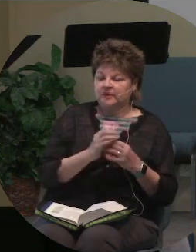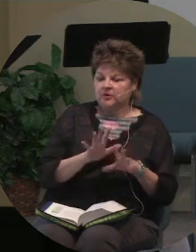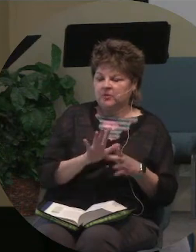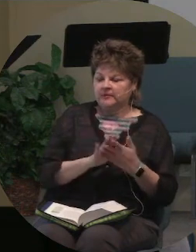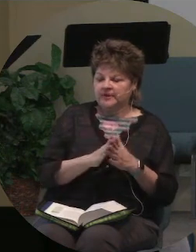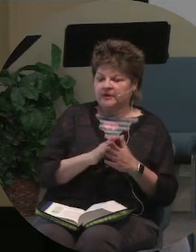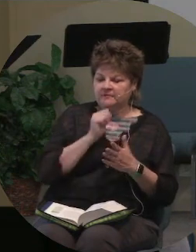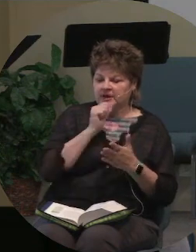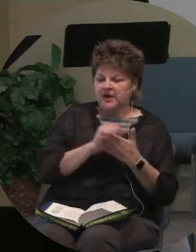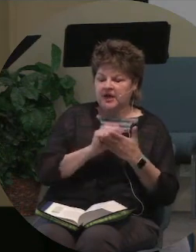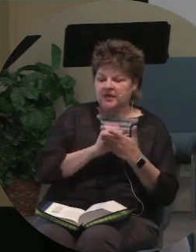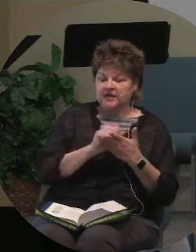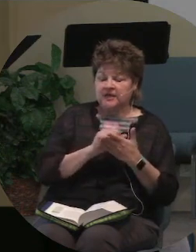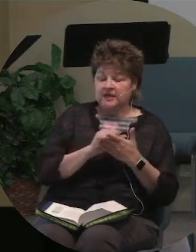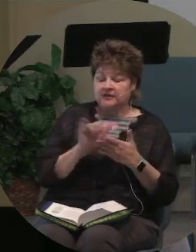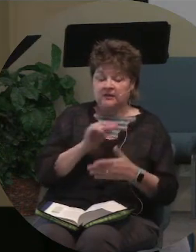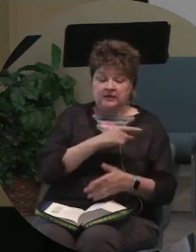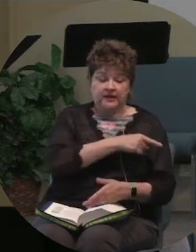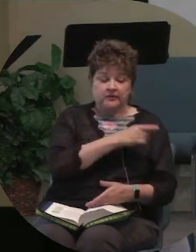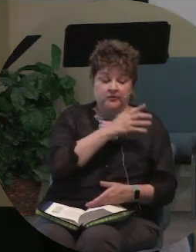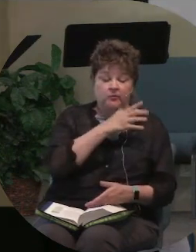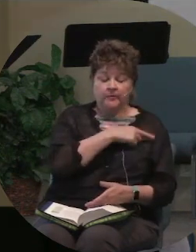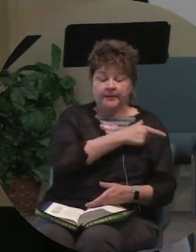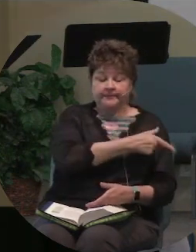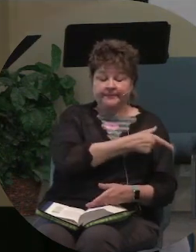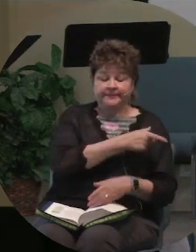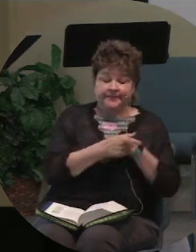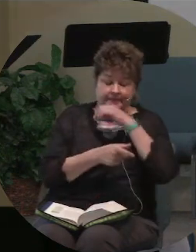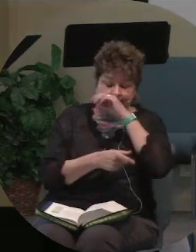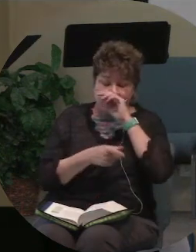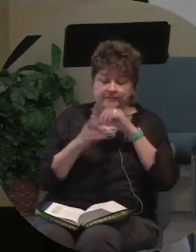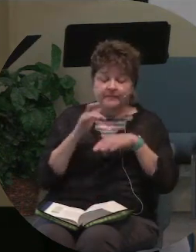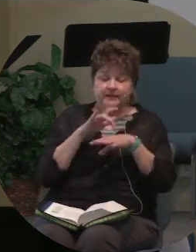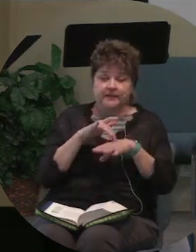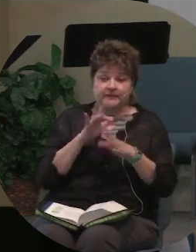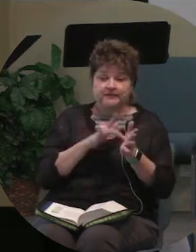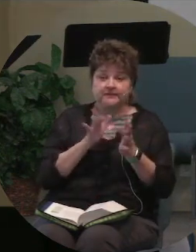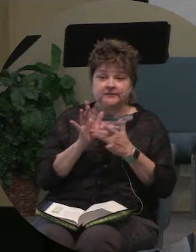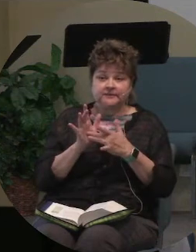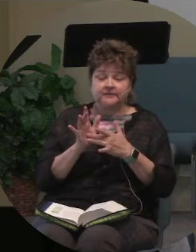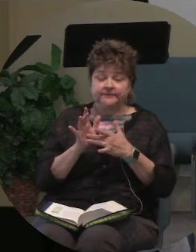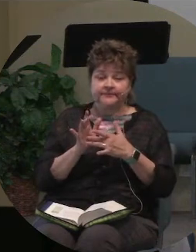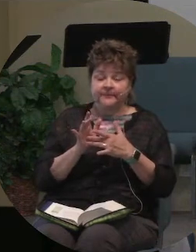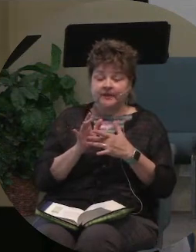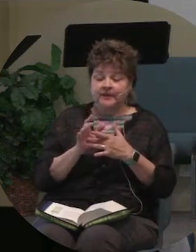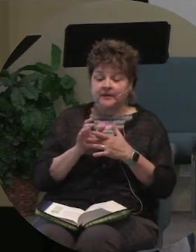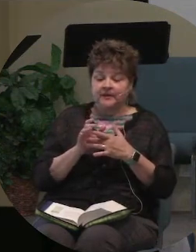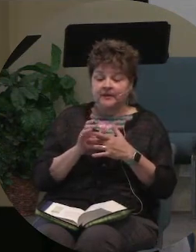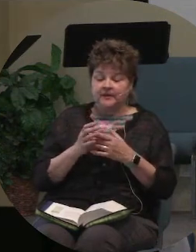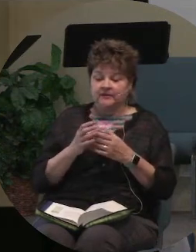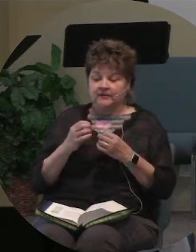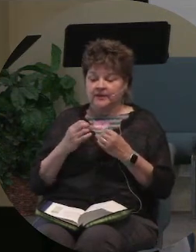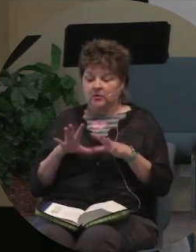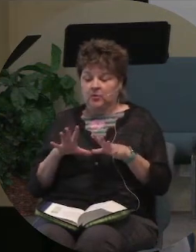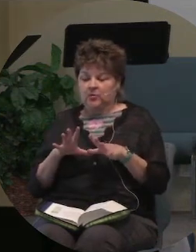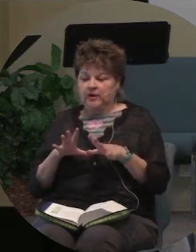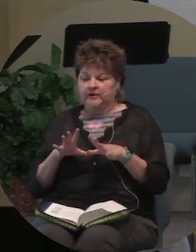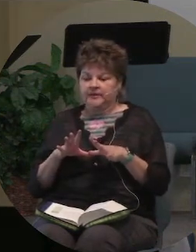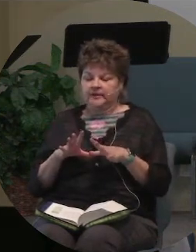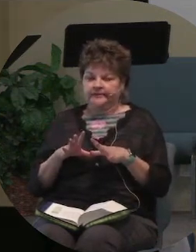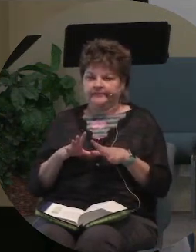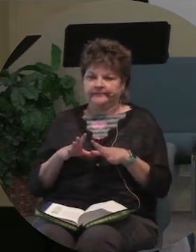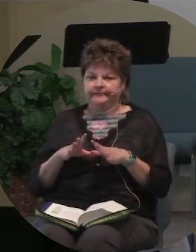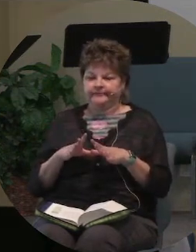unclean like the woman that touched Jesus' cloak. They don't want to be